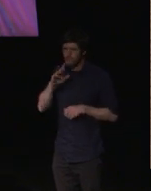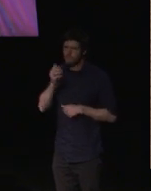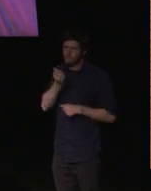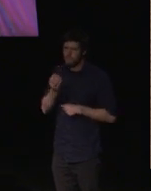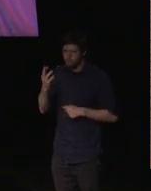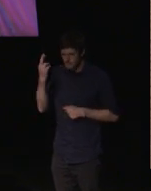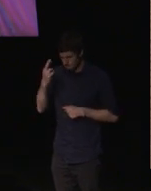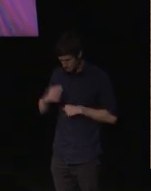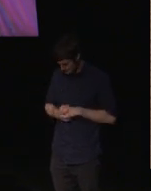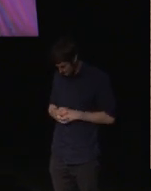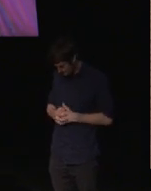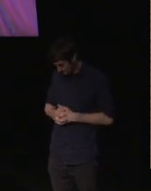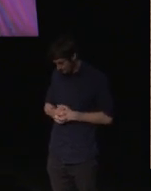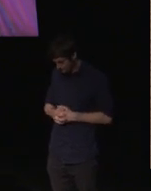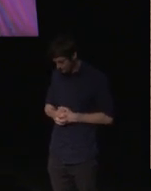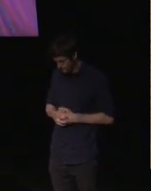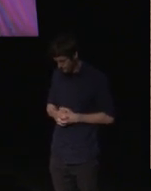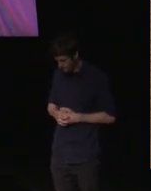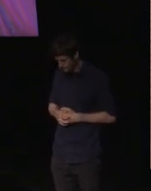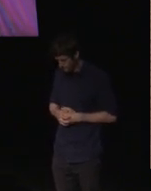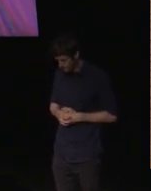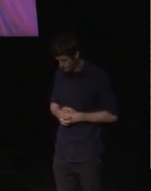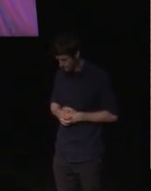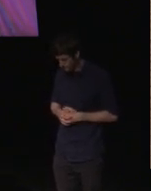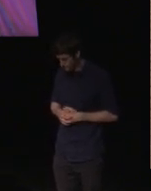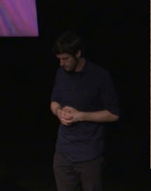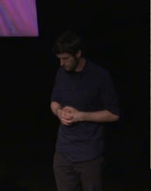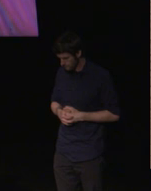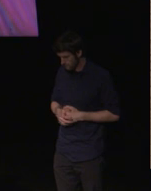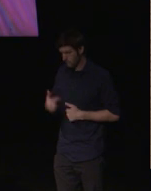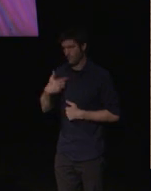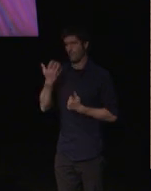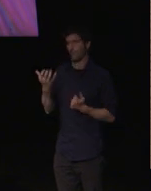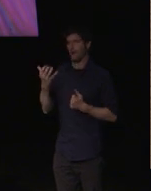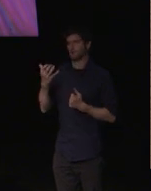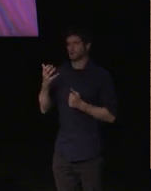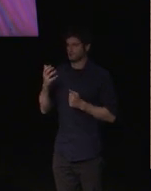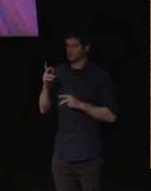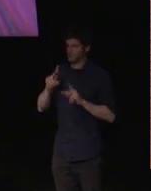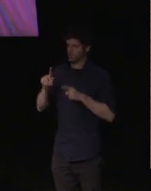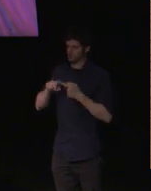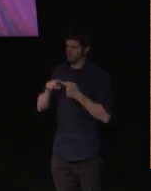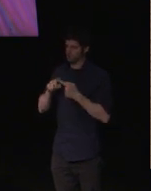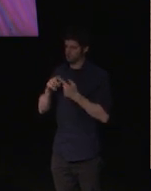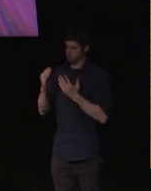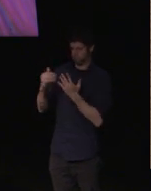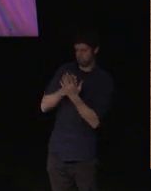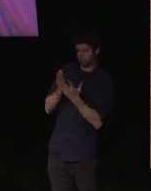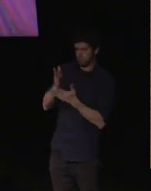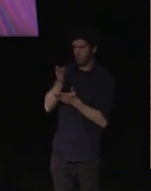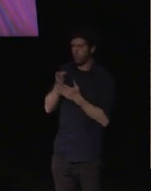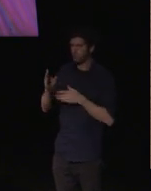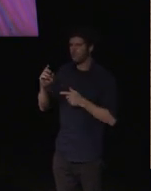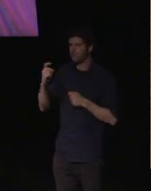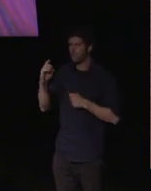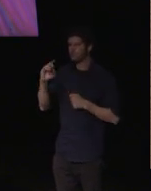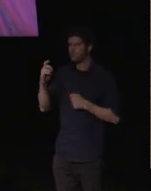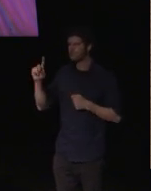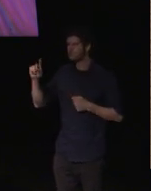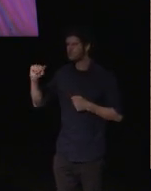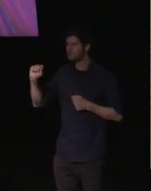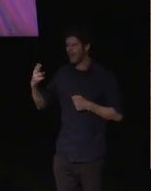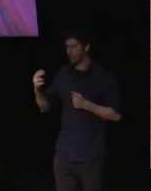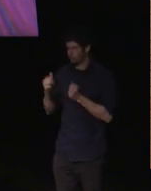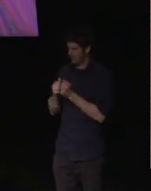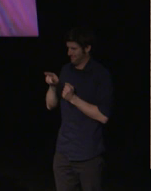reasons. We wanted people to be able to navigate the Xbox Dash with just this device, so you can navigate just the Dash with just